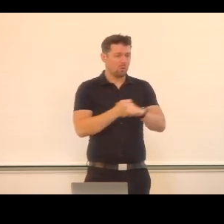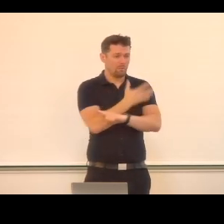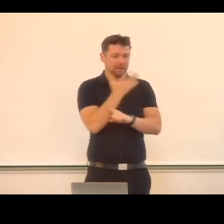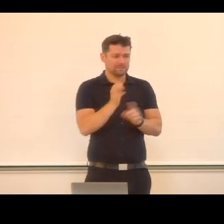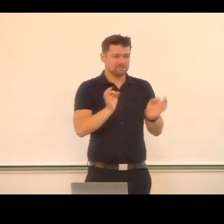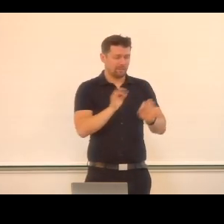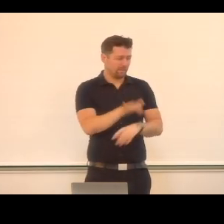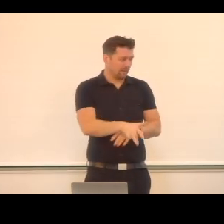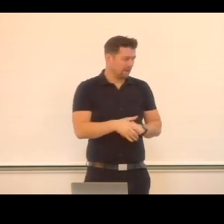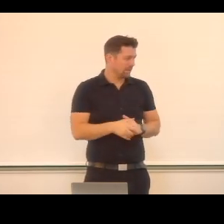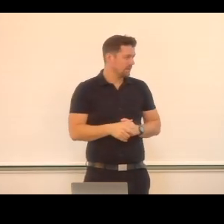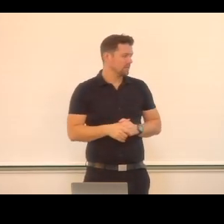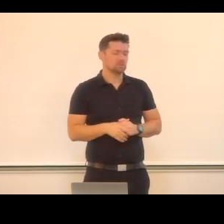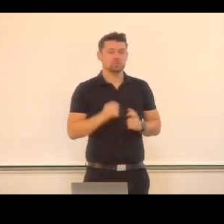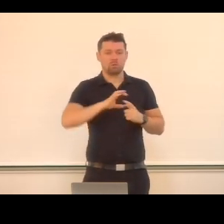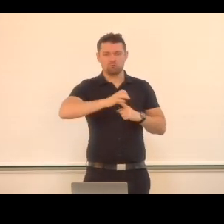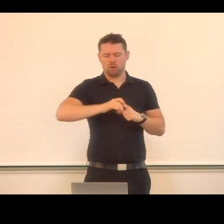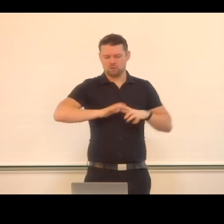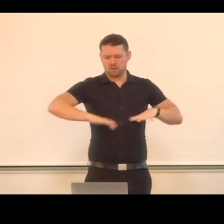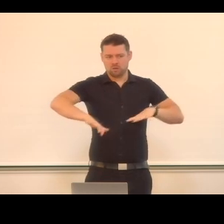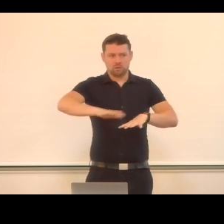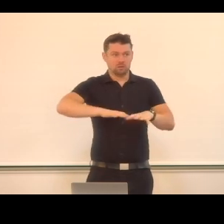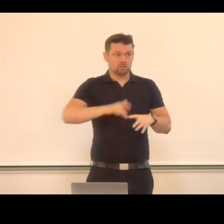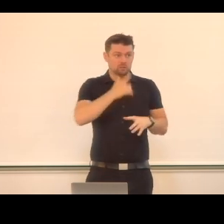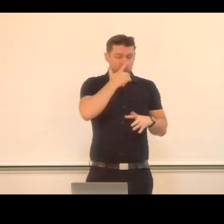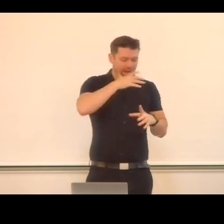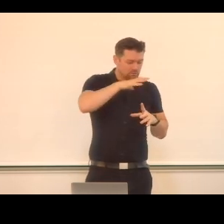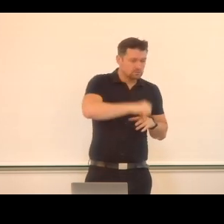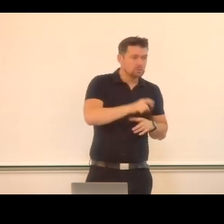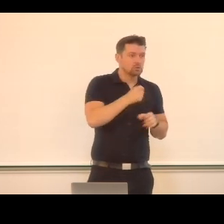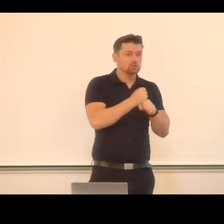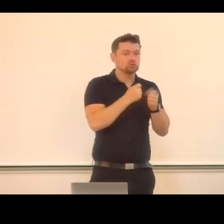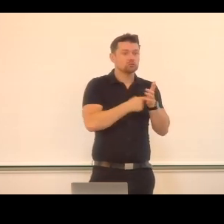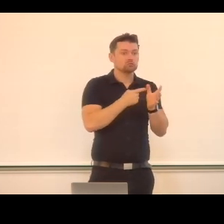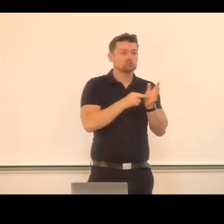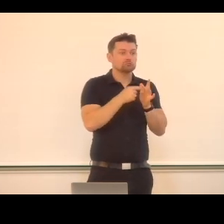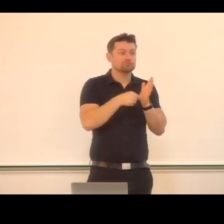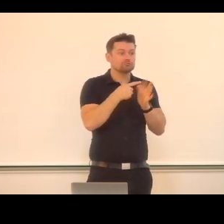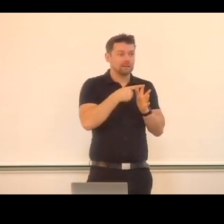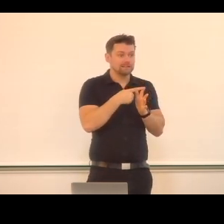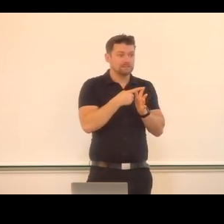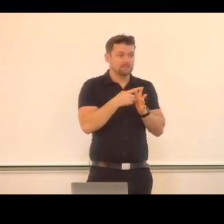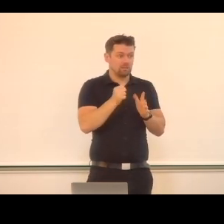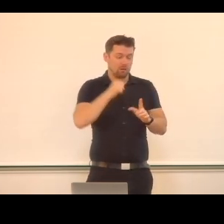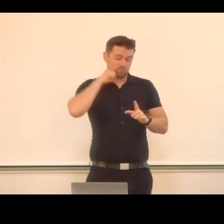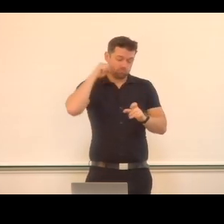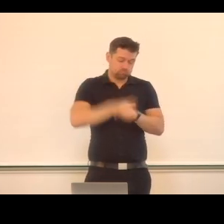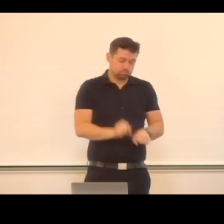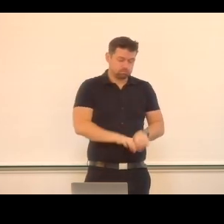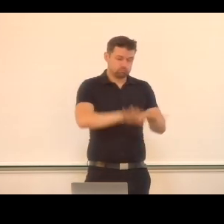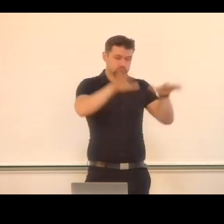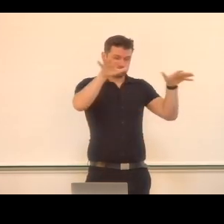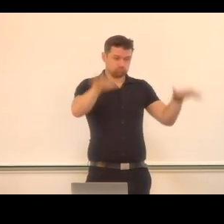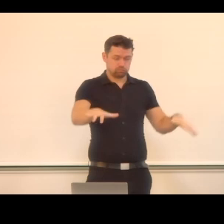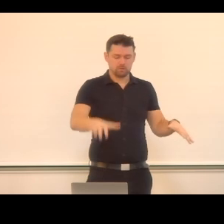there. So the rocks are everywhere. You can find chunks of granite that were taken out of the bedrock and thrown everywhere around